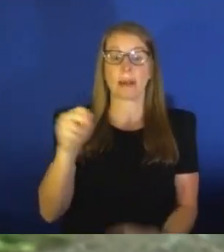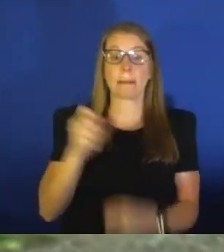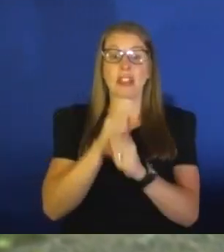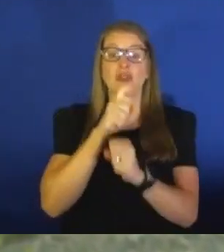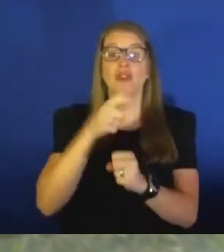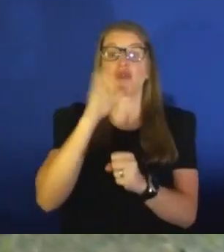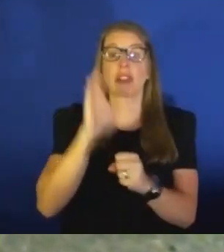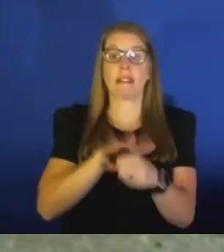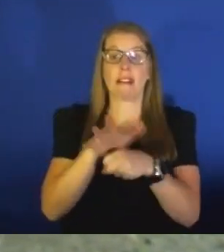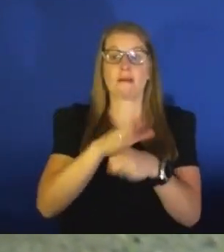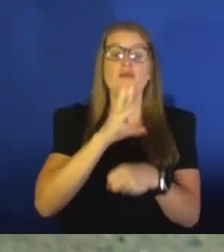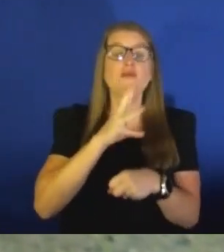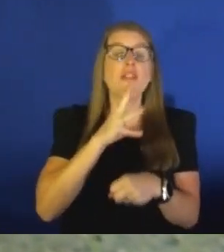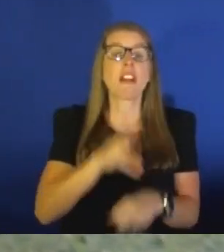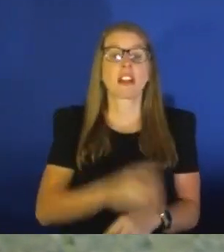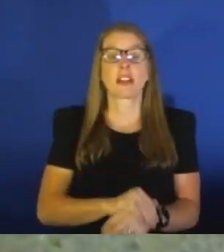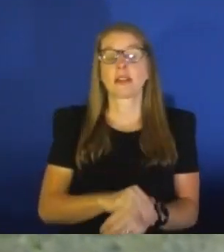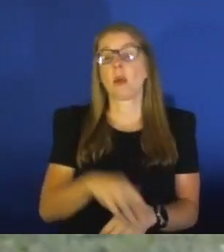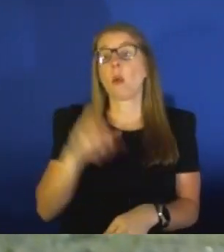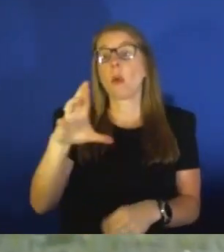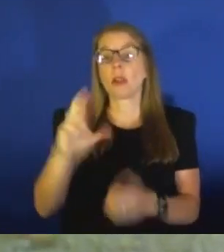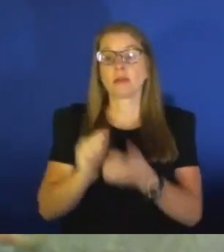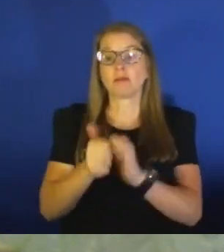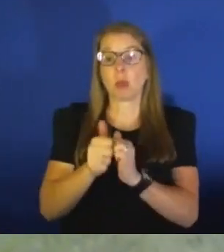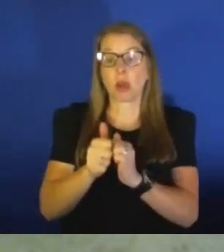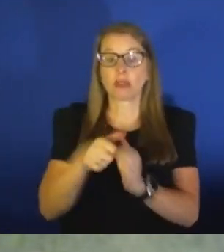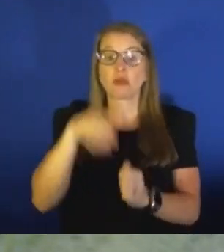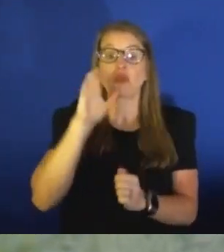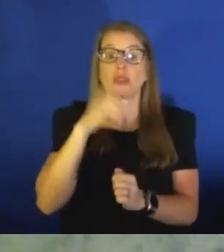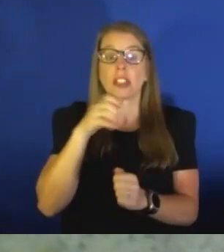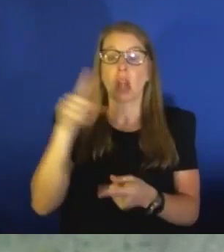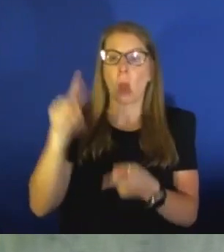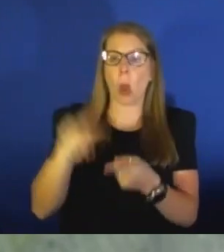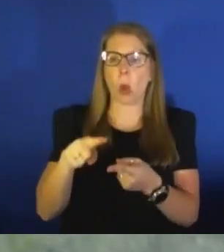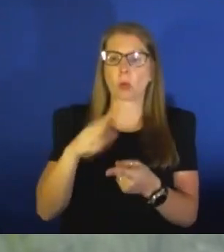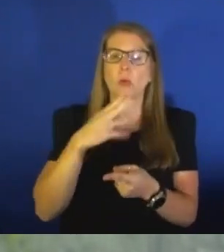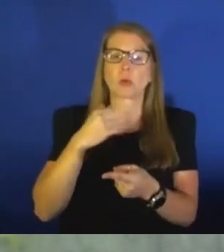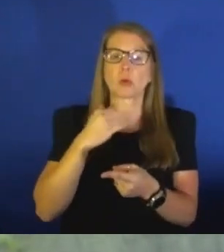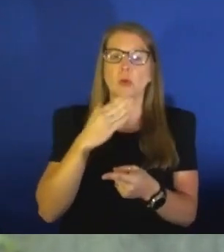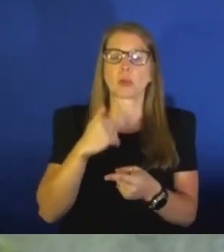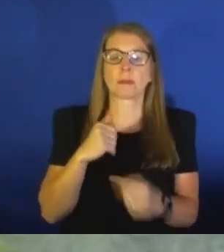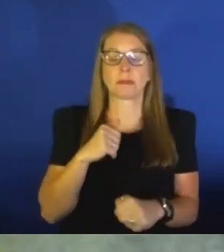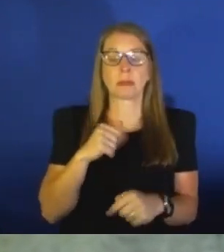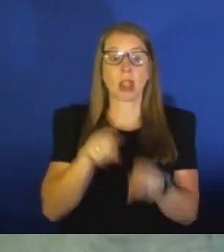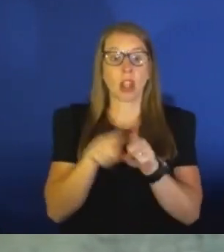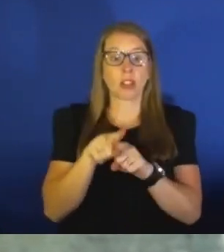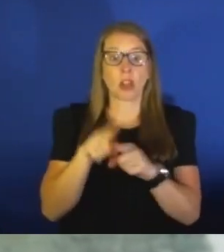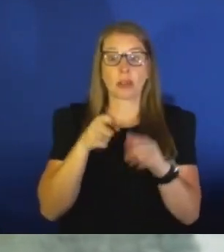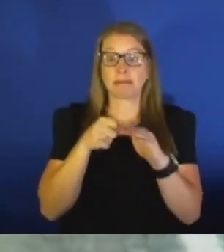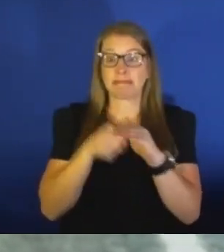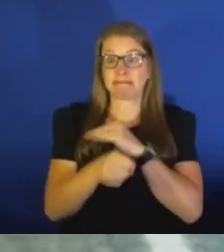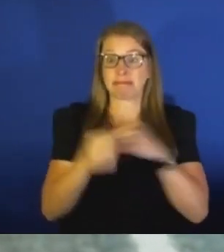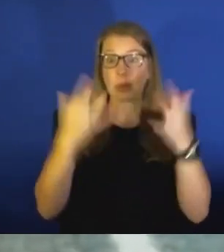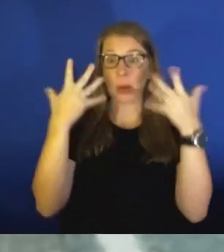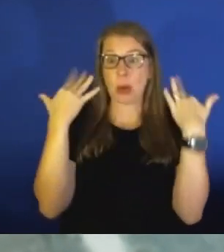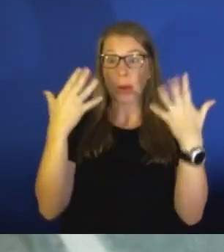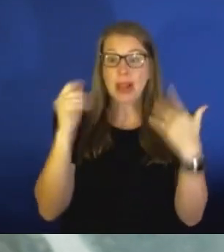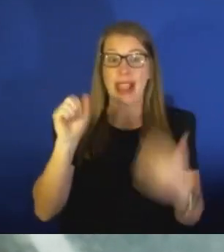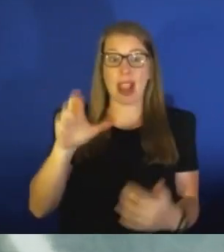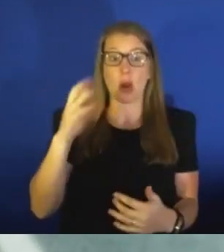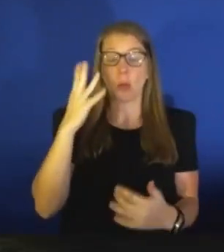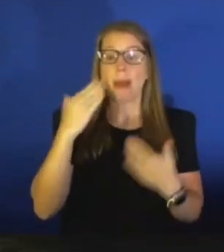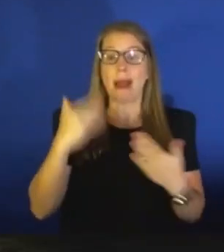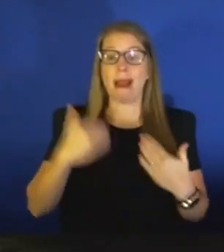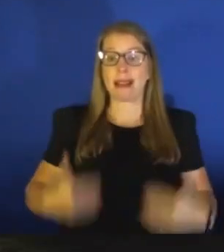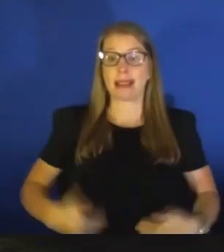provide lots of electrolytes and low sugars. Also try to be in as much cool air as possible so your body can cool itself down. This